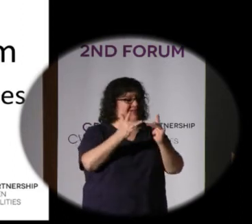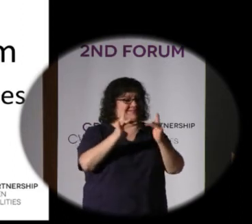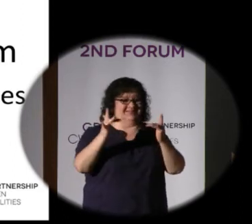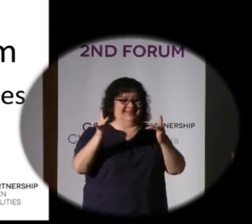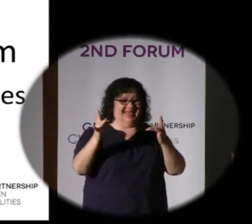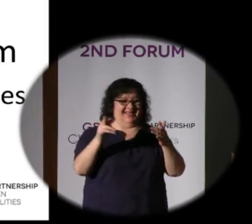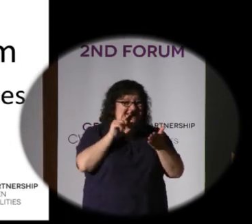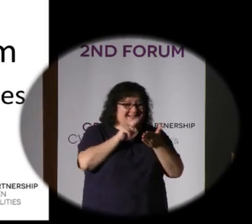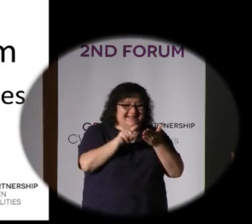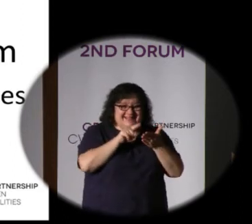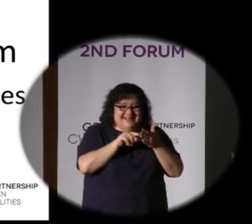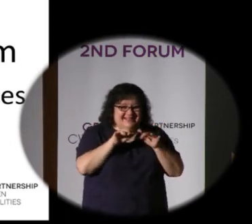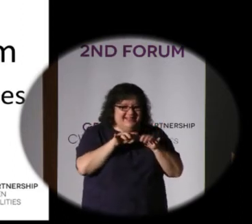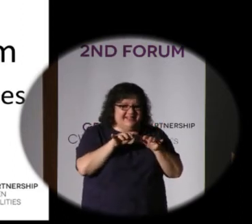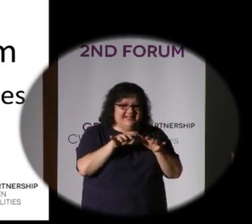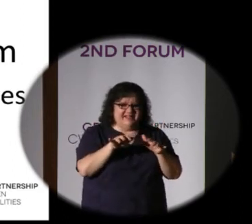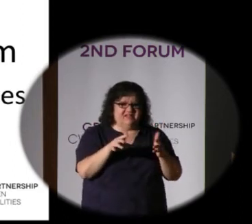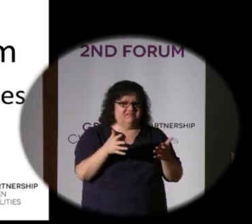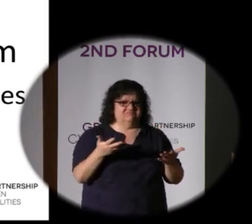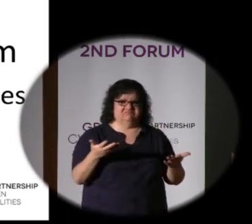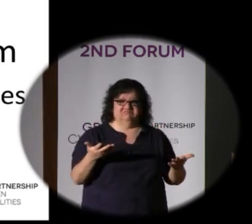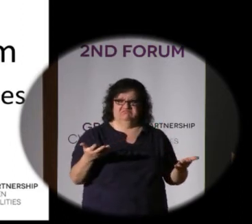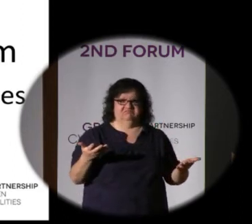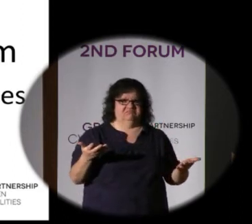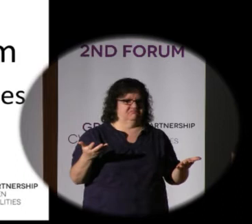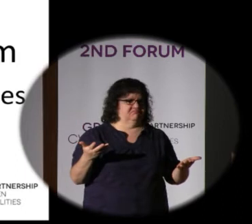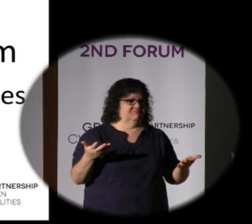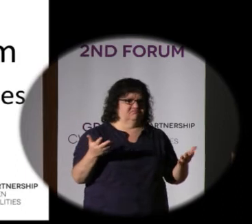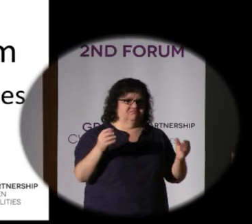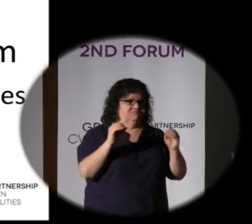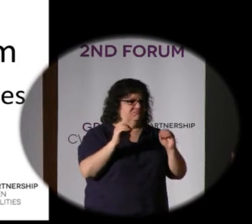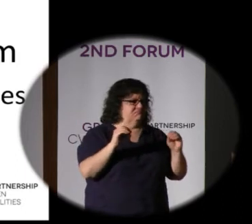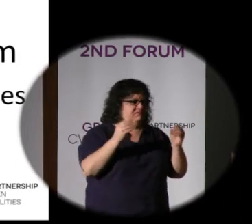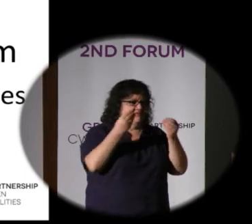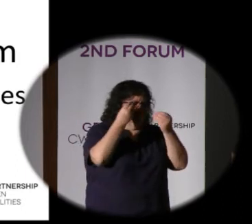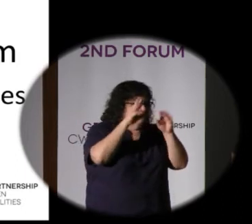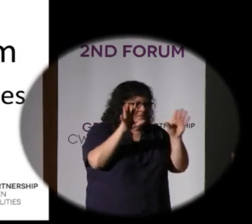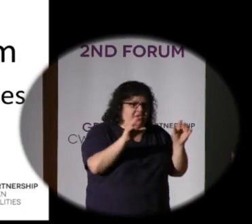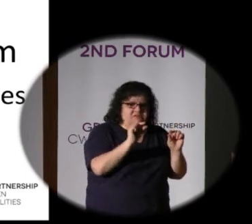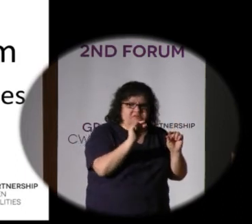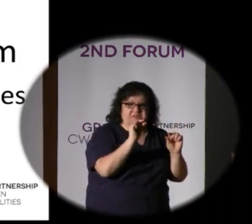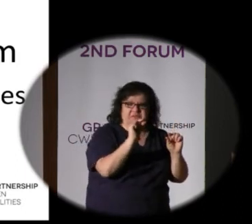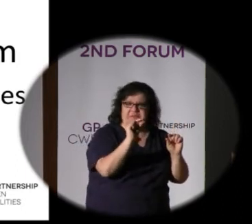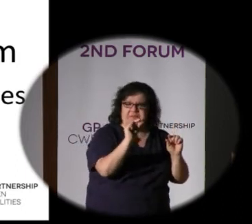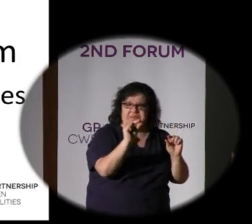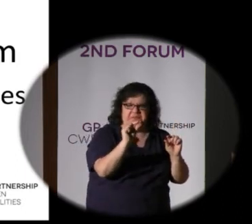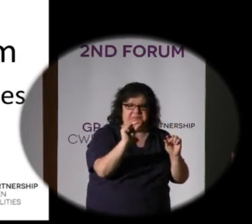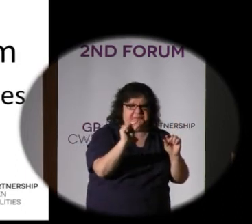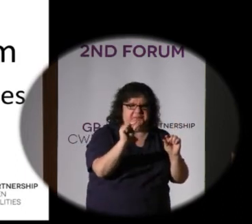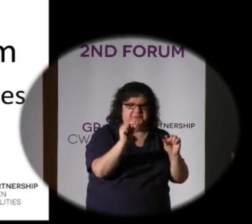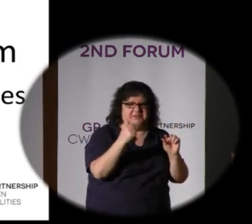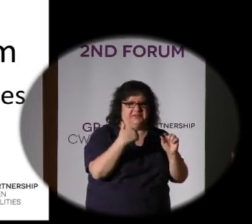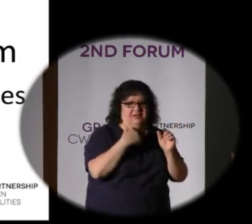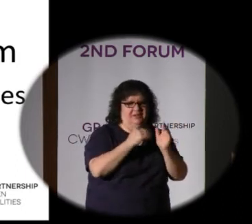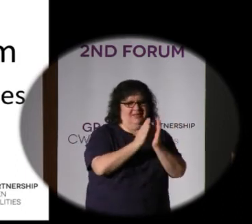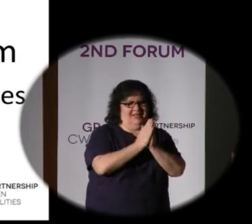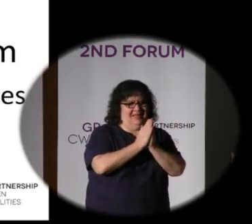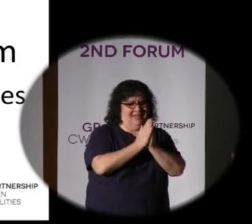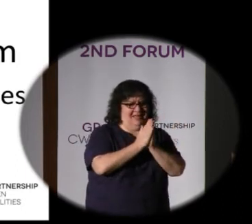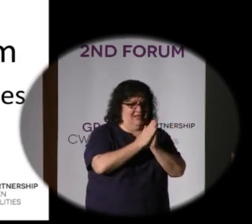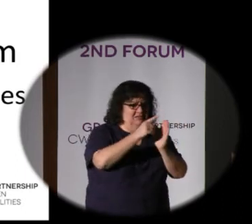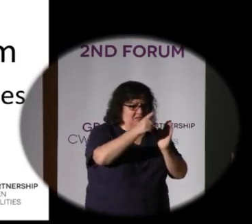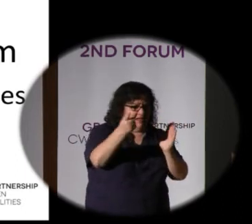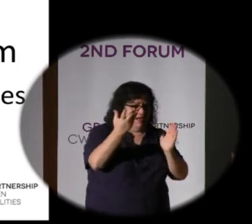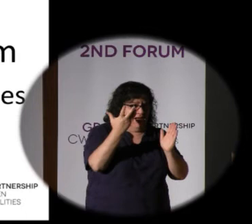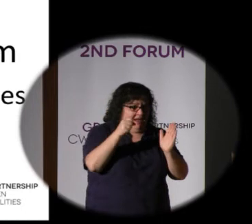enough involvement from members in bringing those documents in. And I'm calling you, if you have anything, to send it to us,